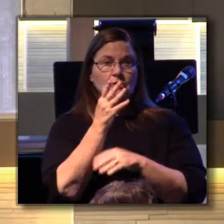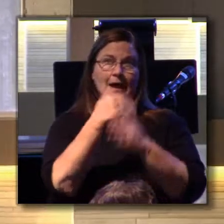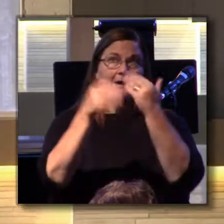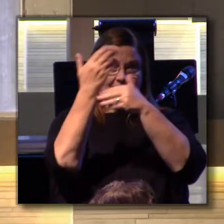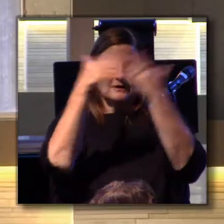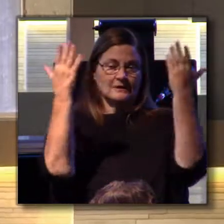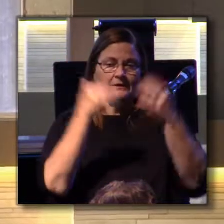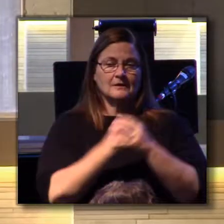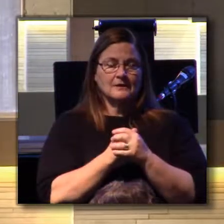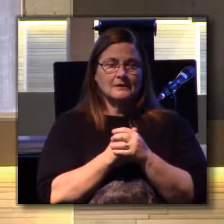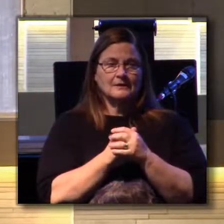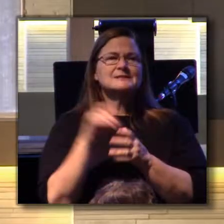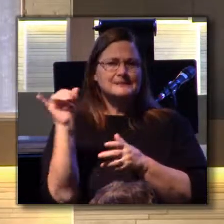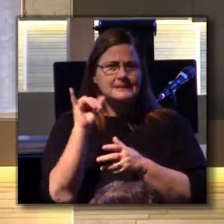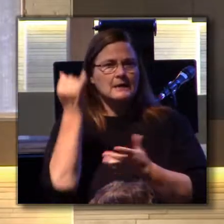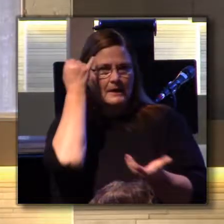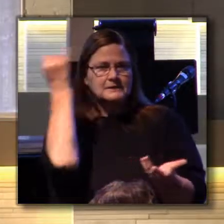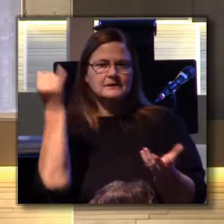What?